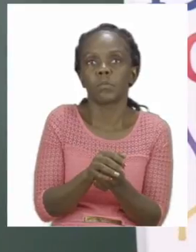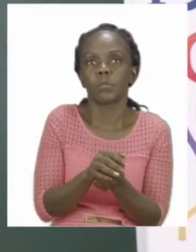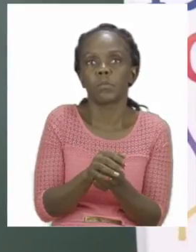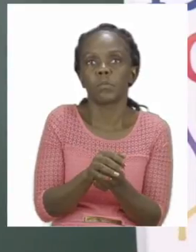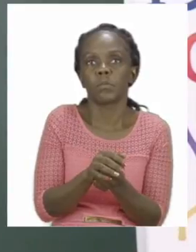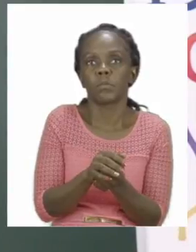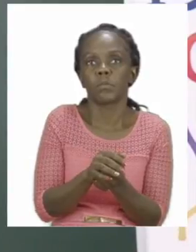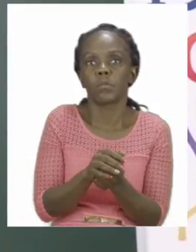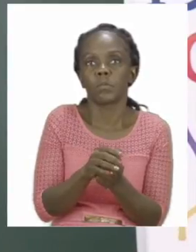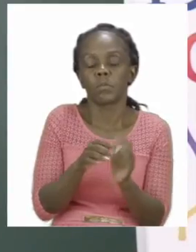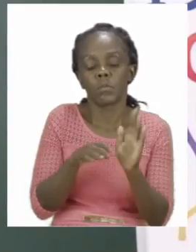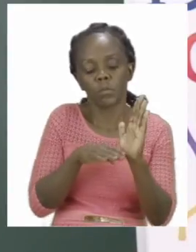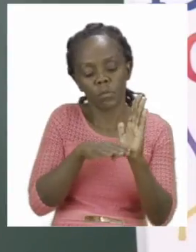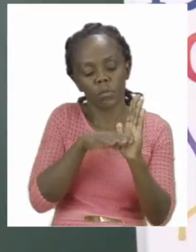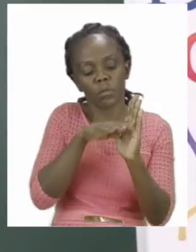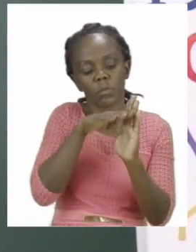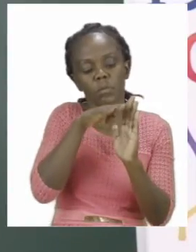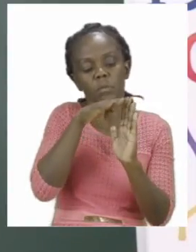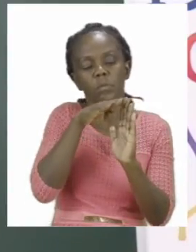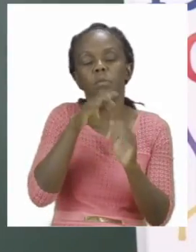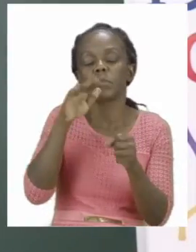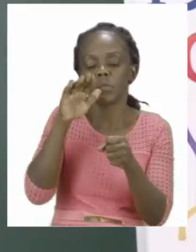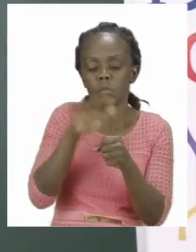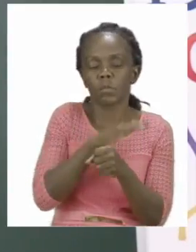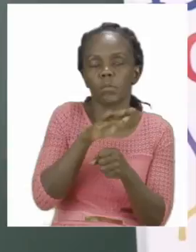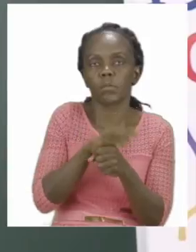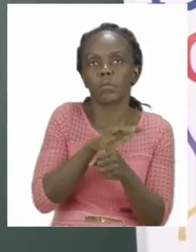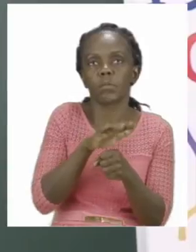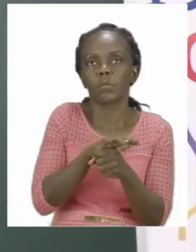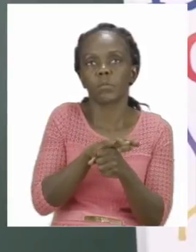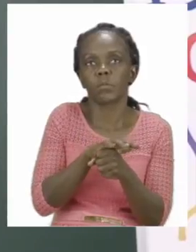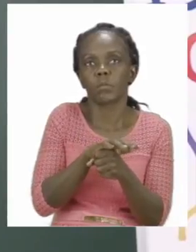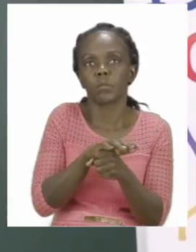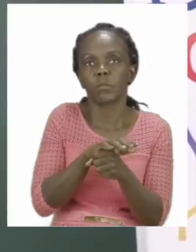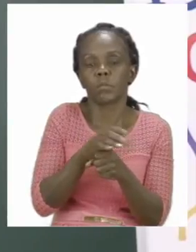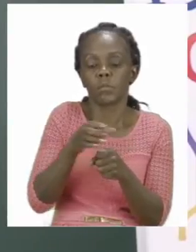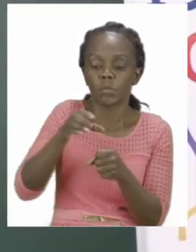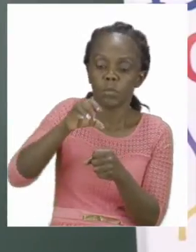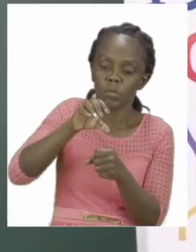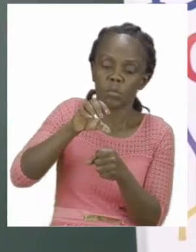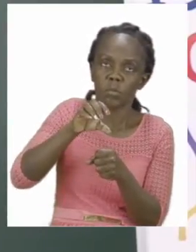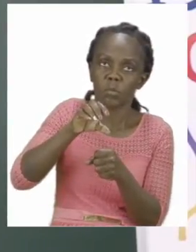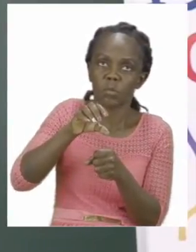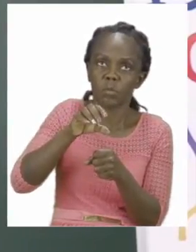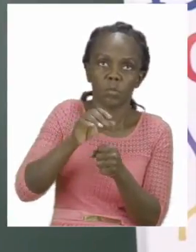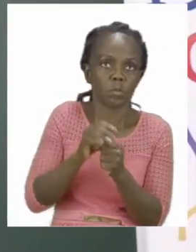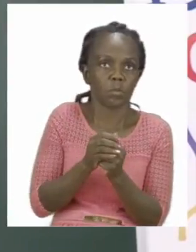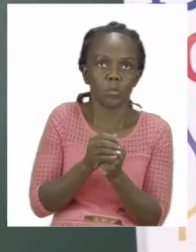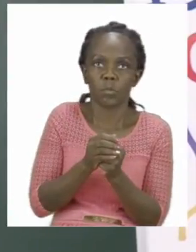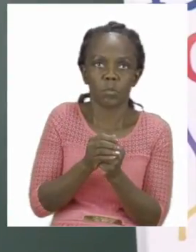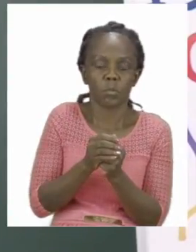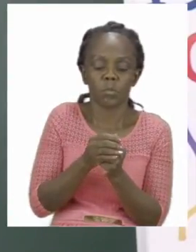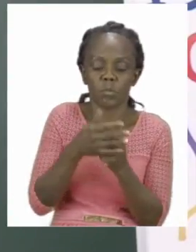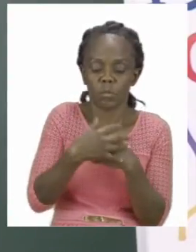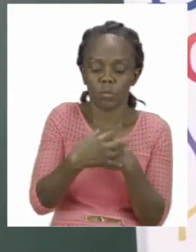the bottom to the top and it is full. If I try to turn it over, I will